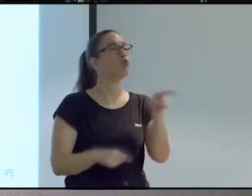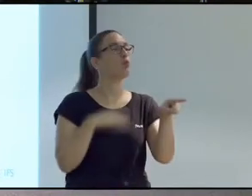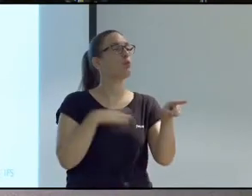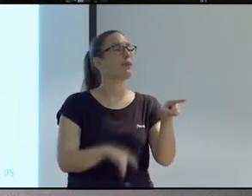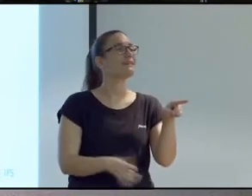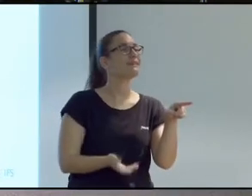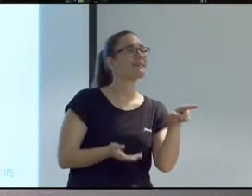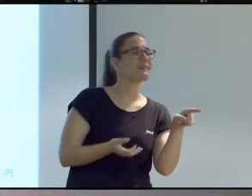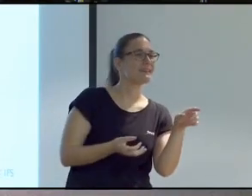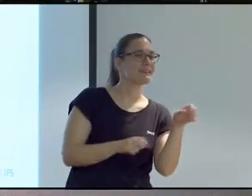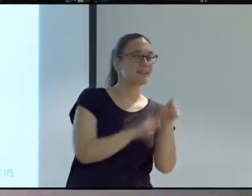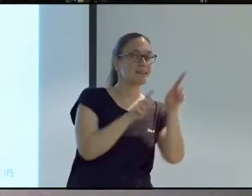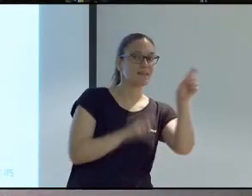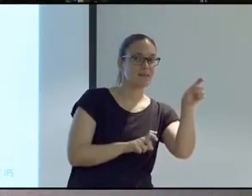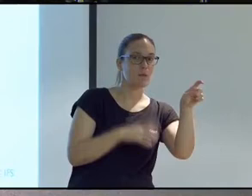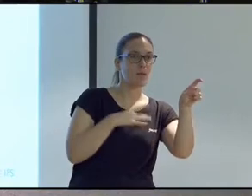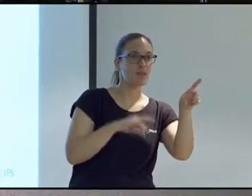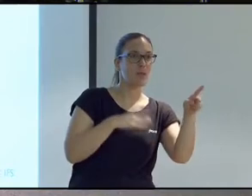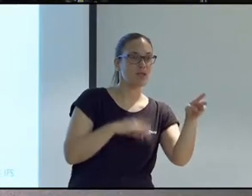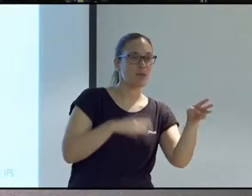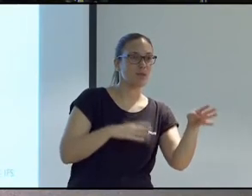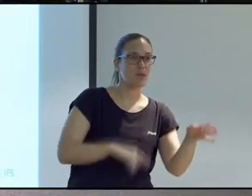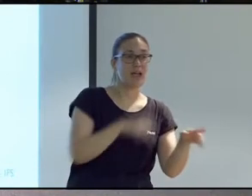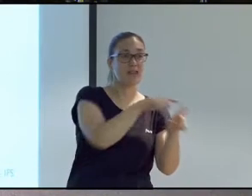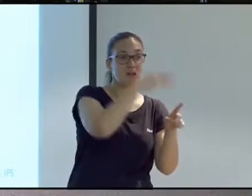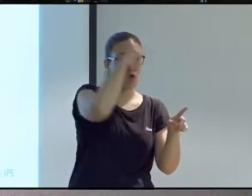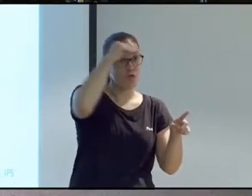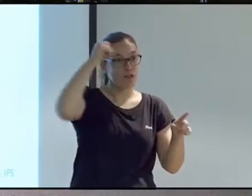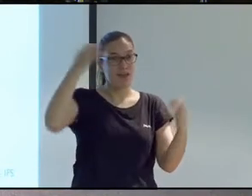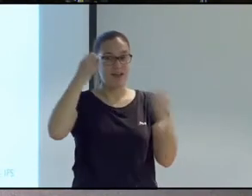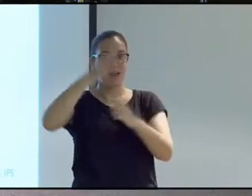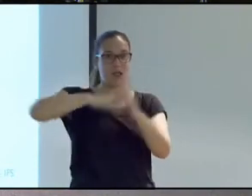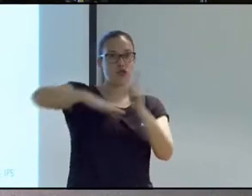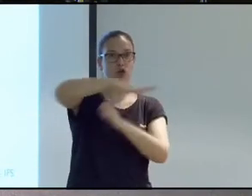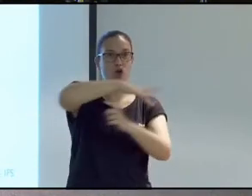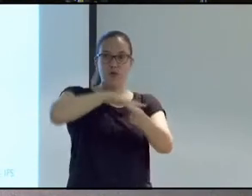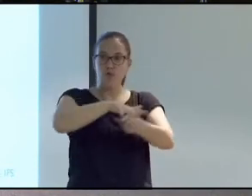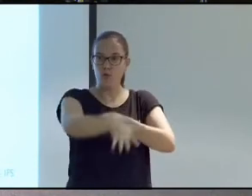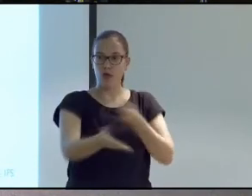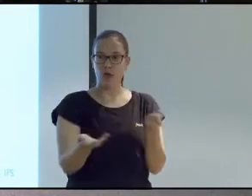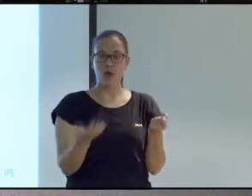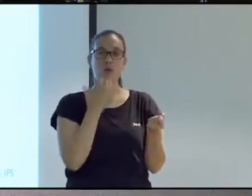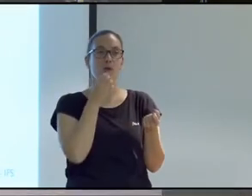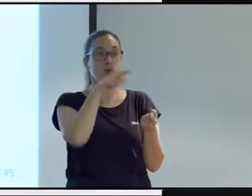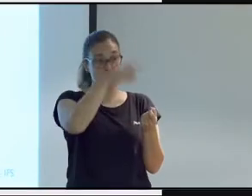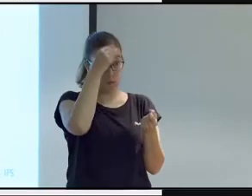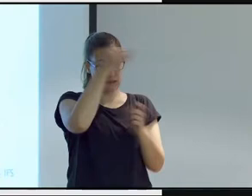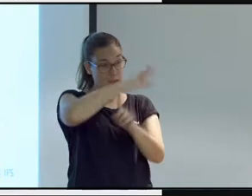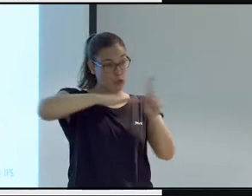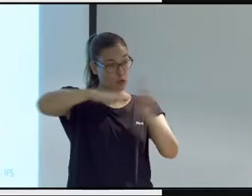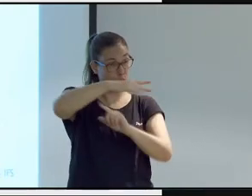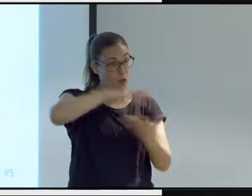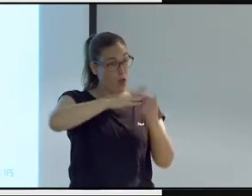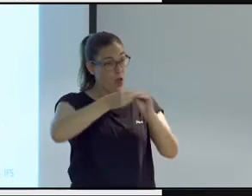issue, not, are you able to do such and such a thing because we are forgetting the influence of the surroundings? Or do you think that the design